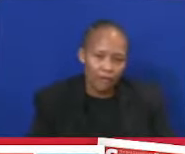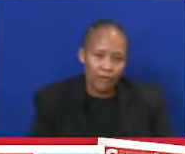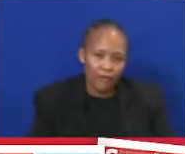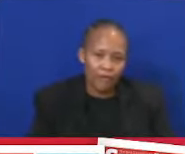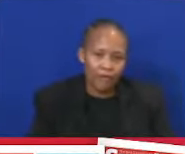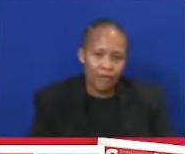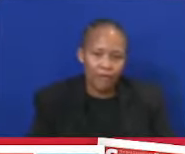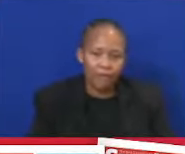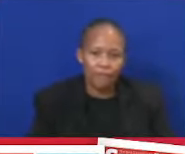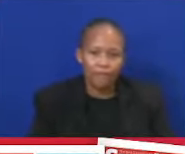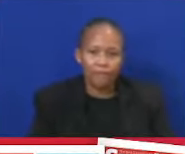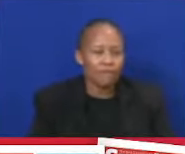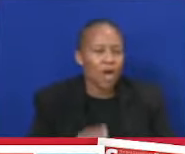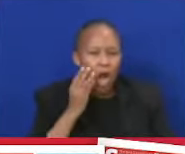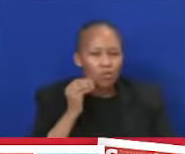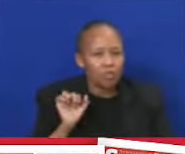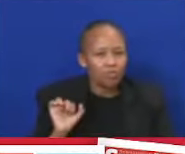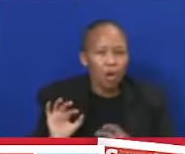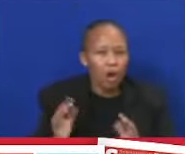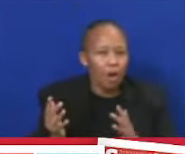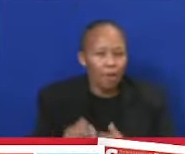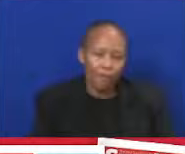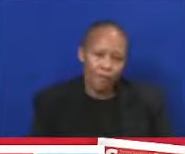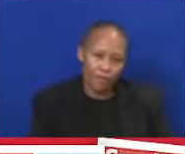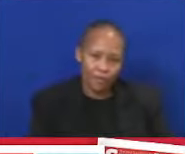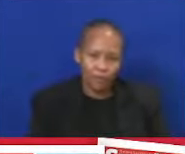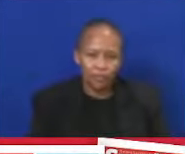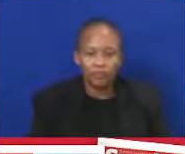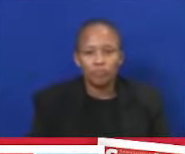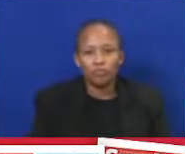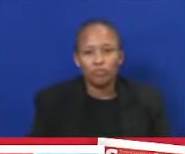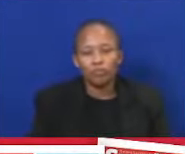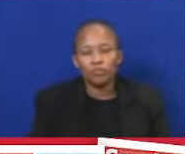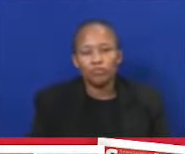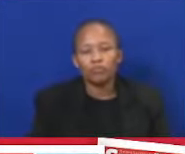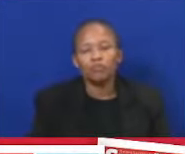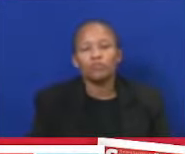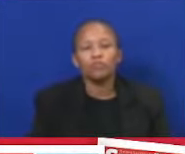Thank you, Commissioners. On the 2nd of December